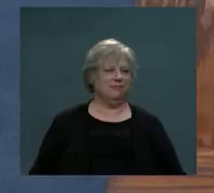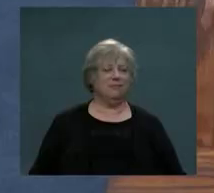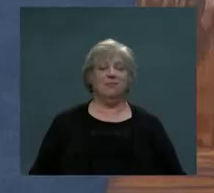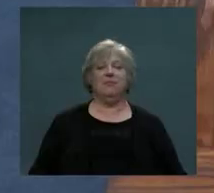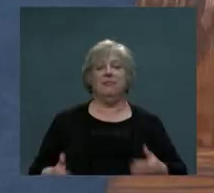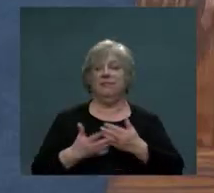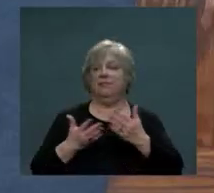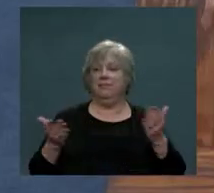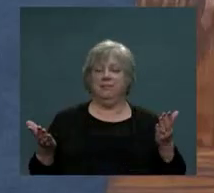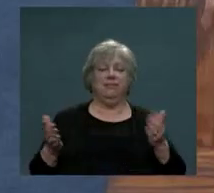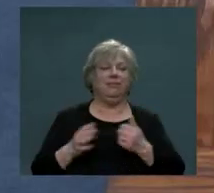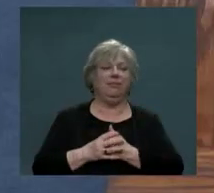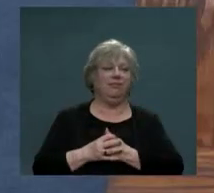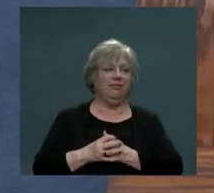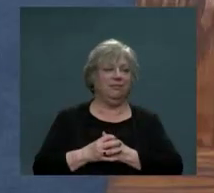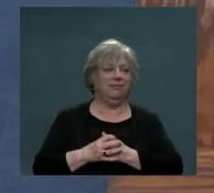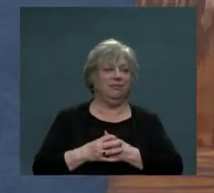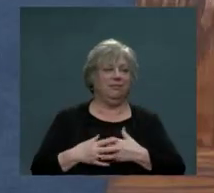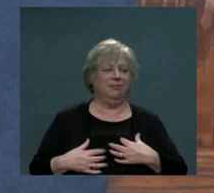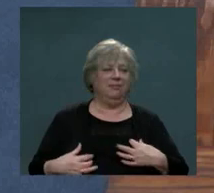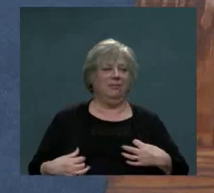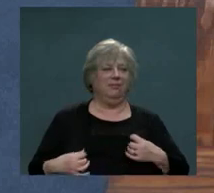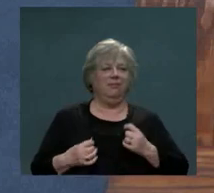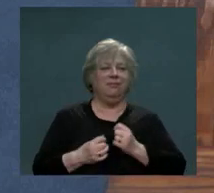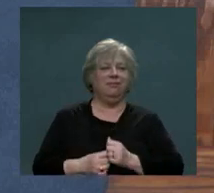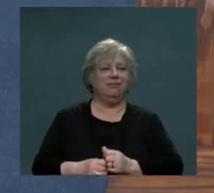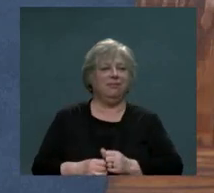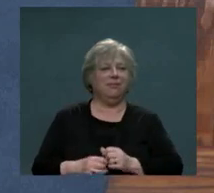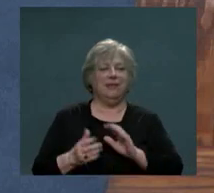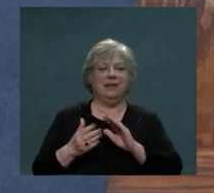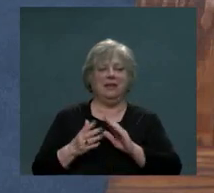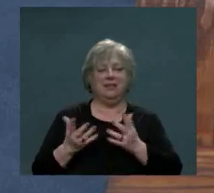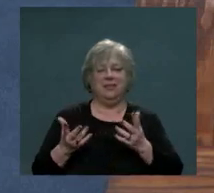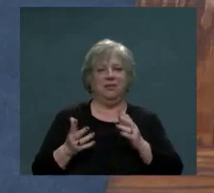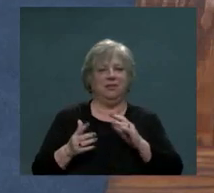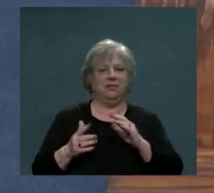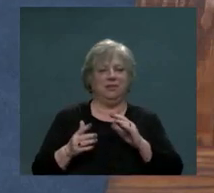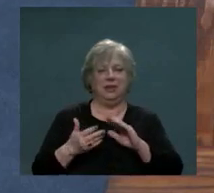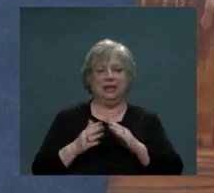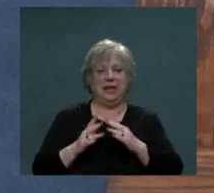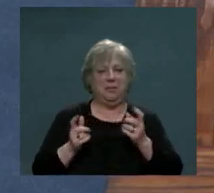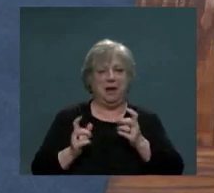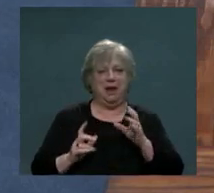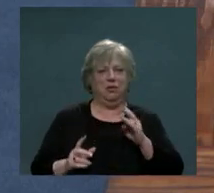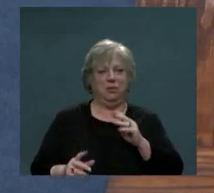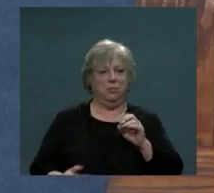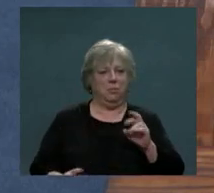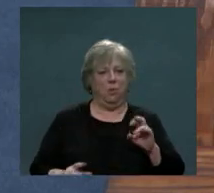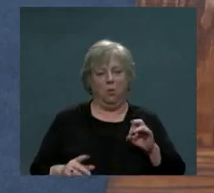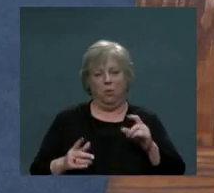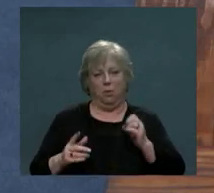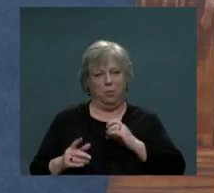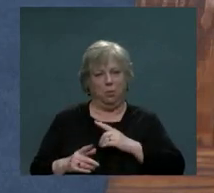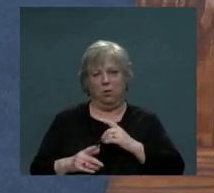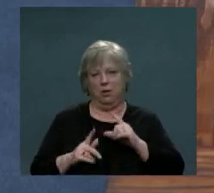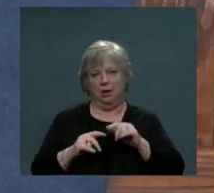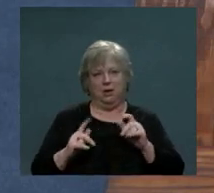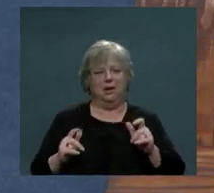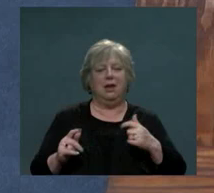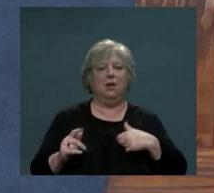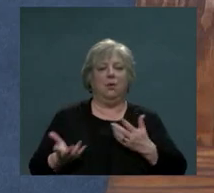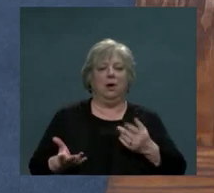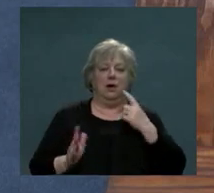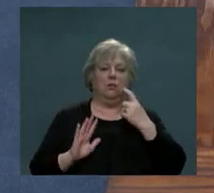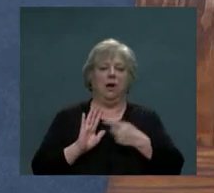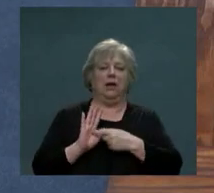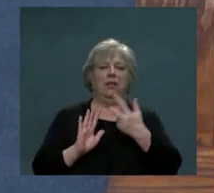Mayor, Vice Mayor, fellow board members, City Manager Moore, we're here to recognize